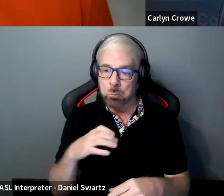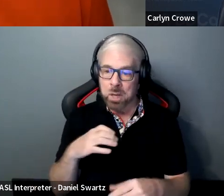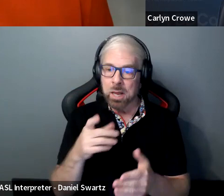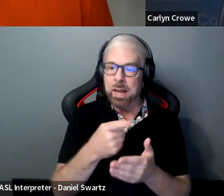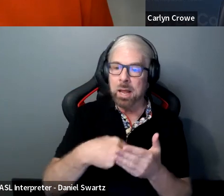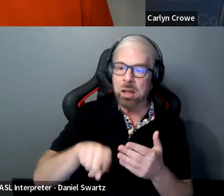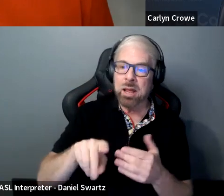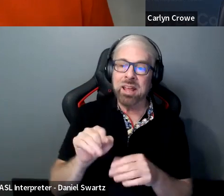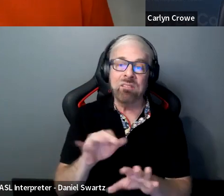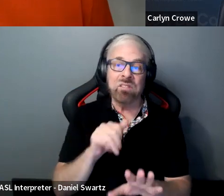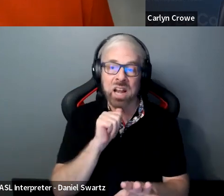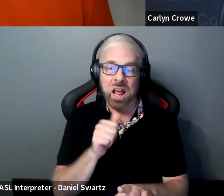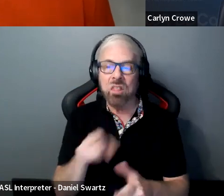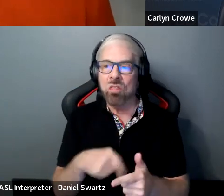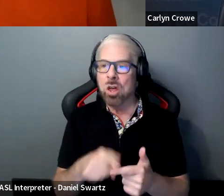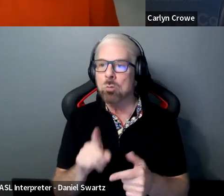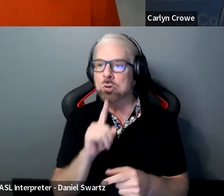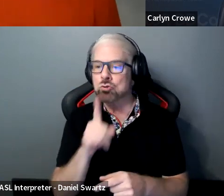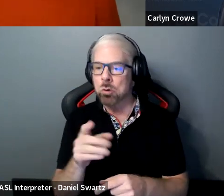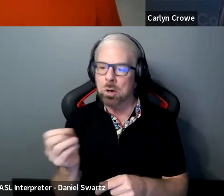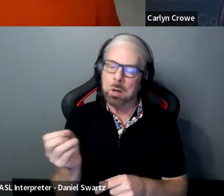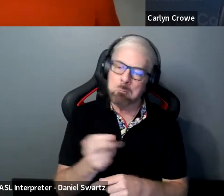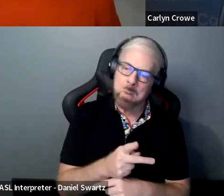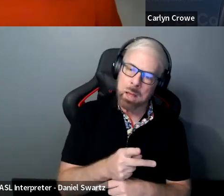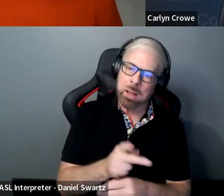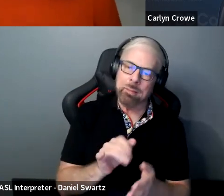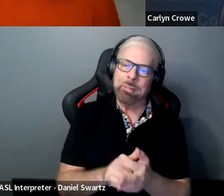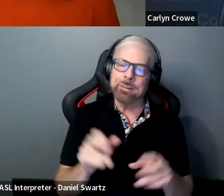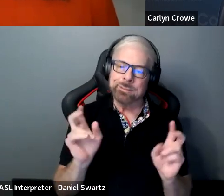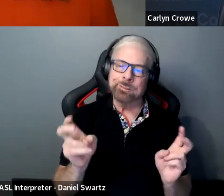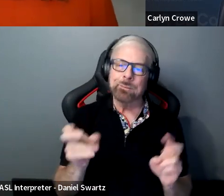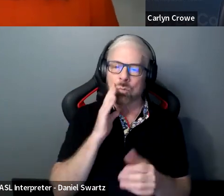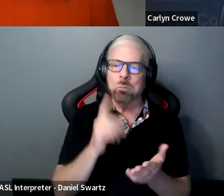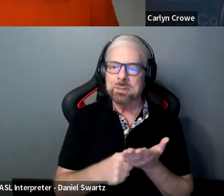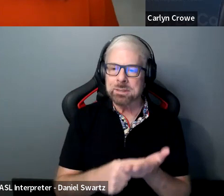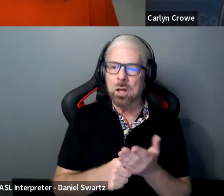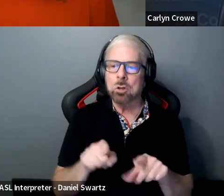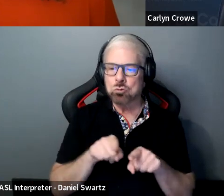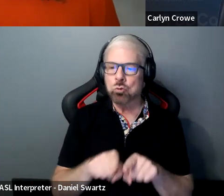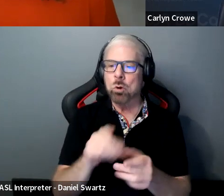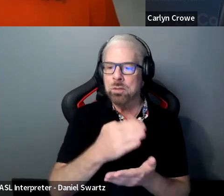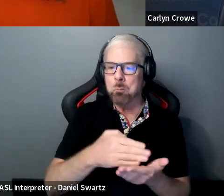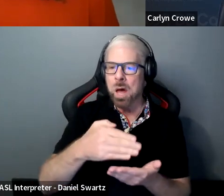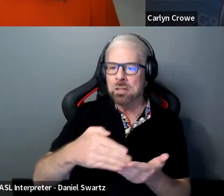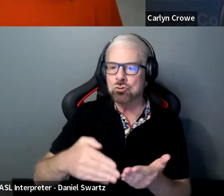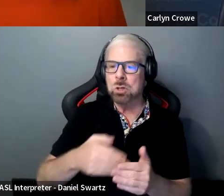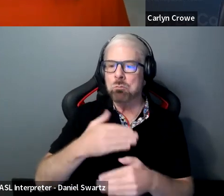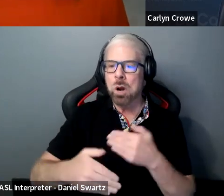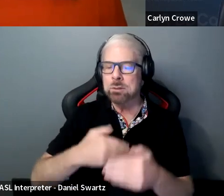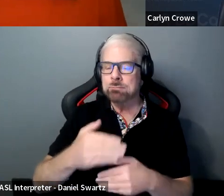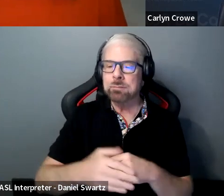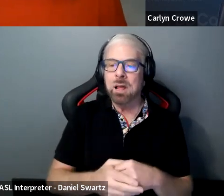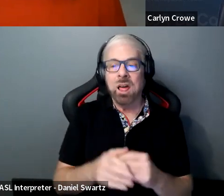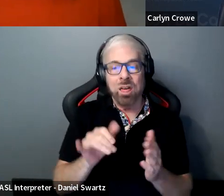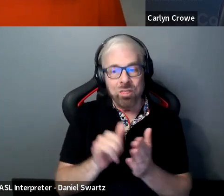I'm sure it'll come back and be a subject that is discussed during the budget process. So that was a little bit